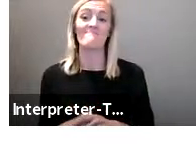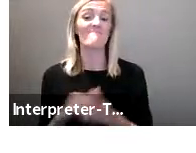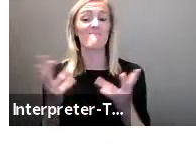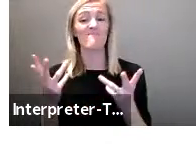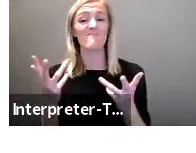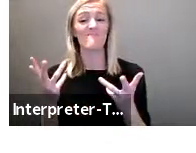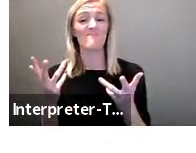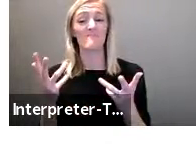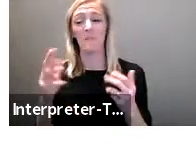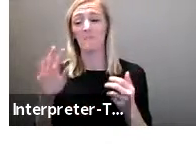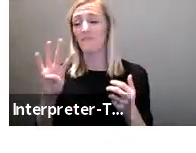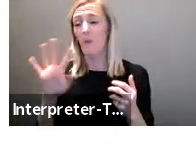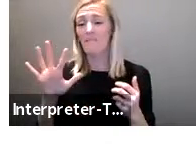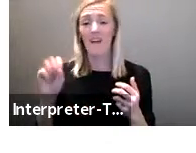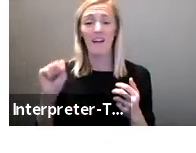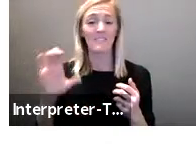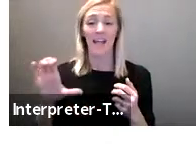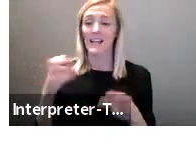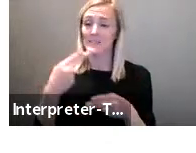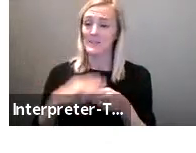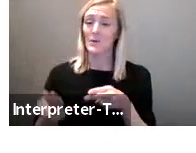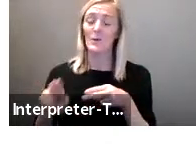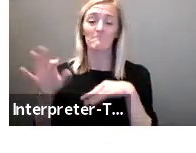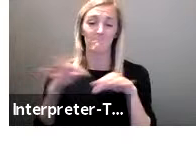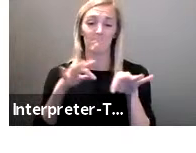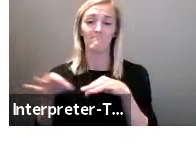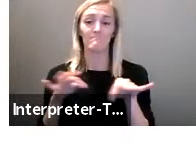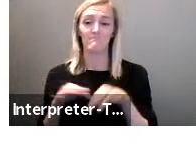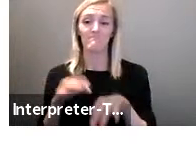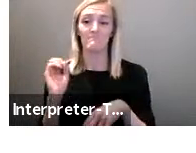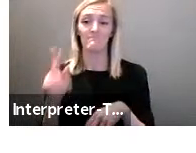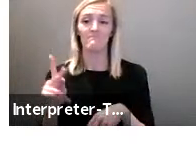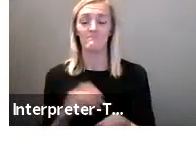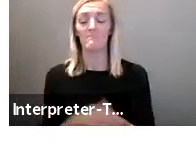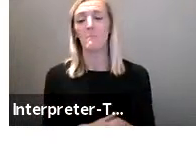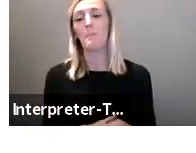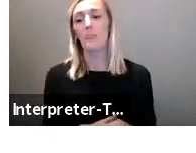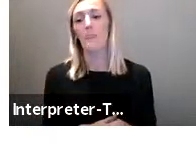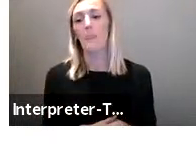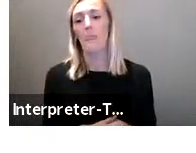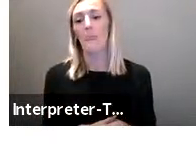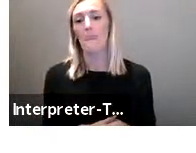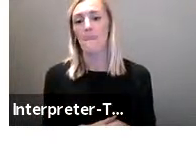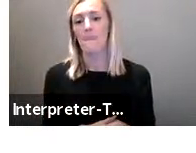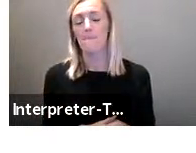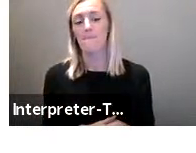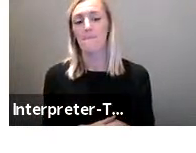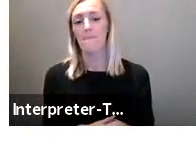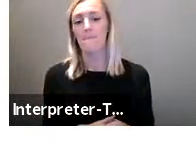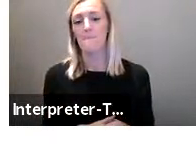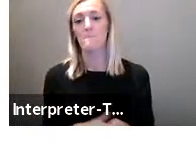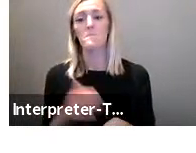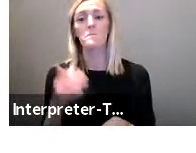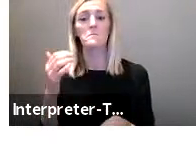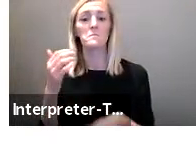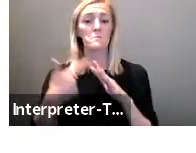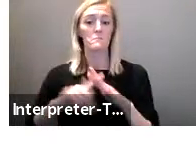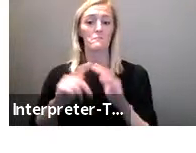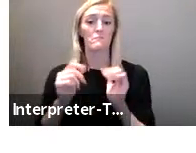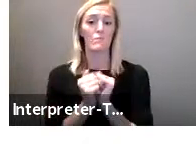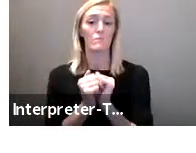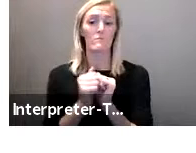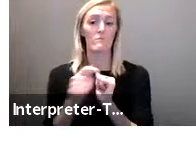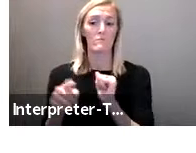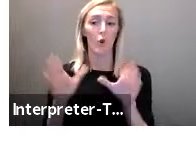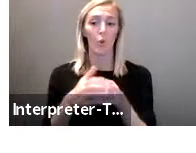about 45 seconds. So just do keep that in mind. If we could start with a debrief from